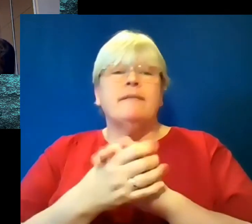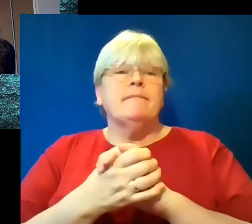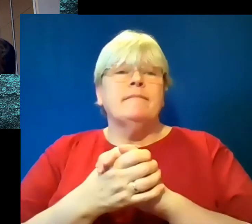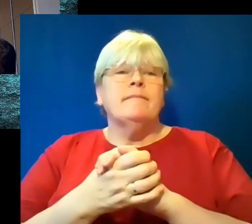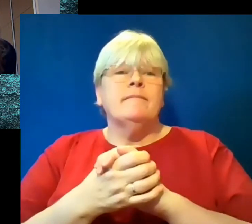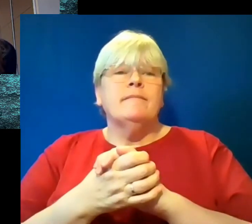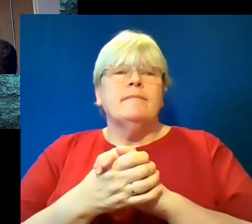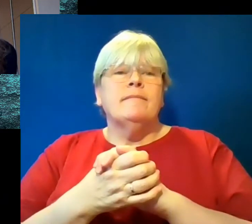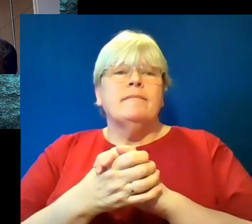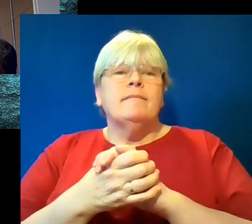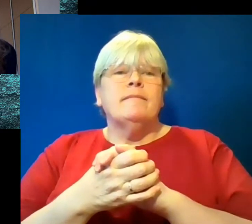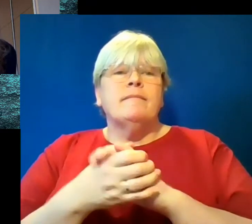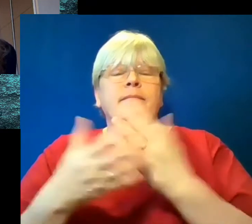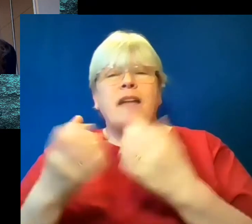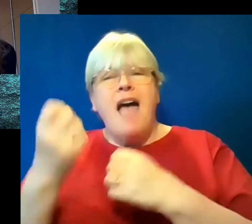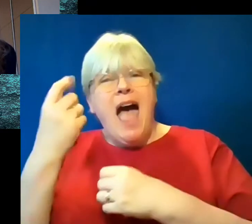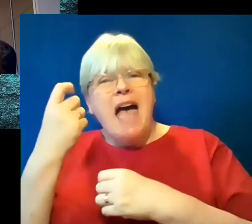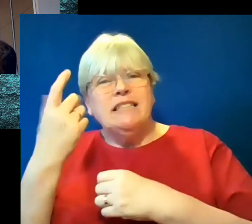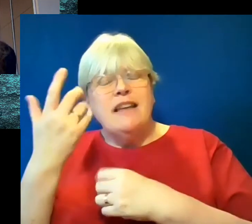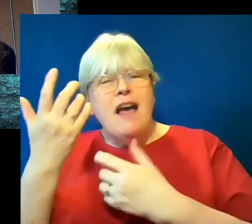that idea of